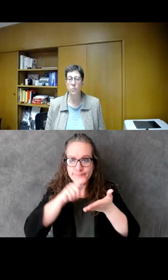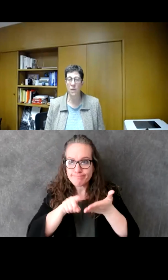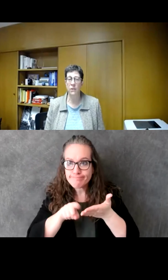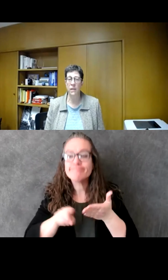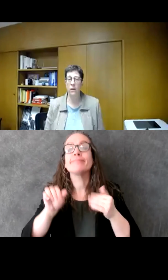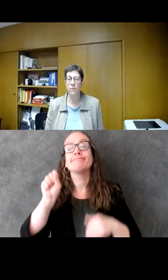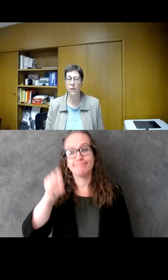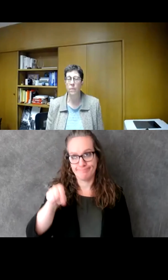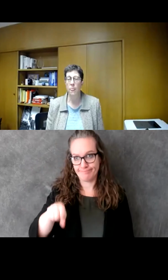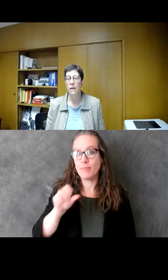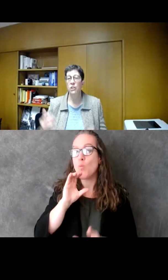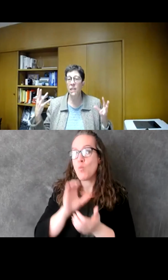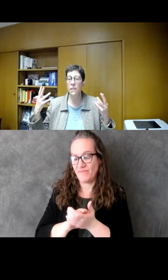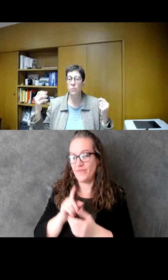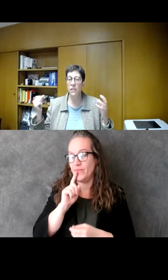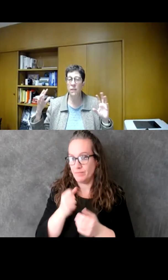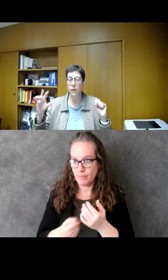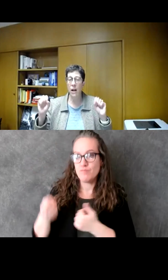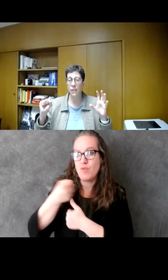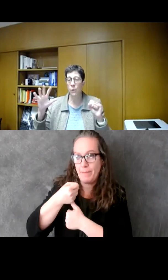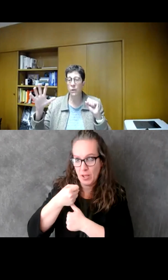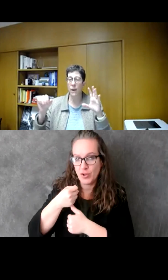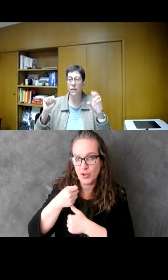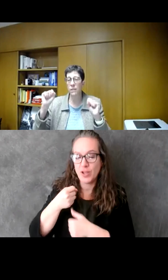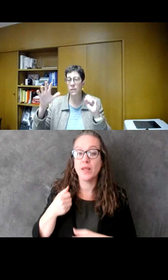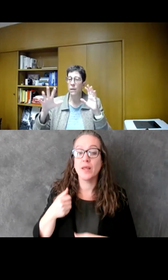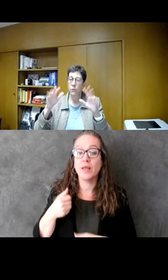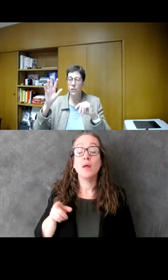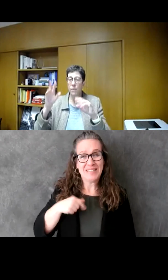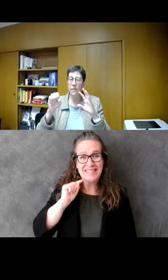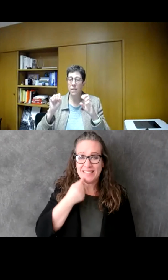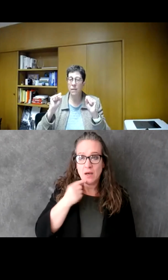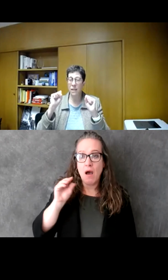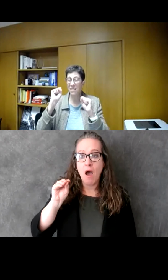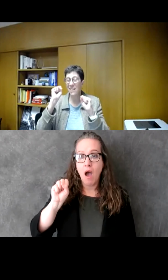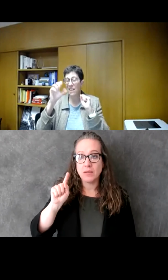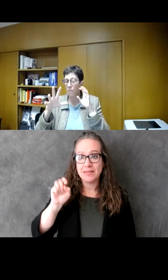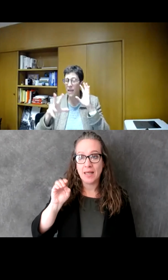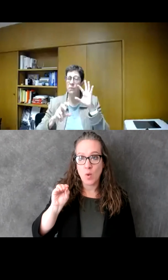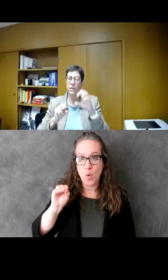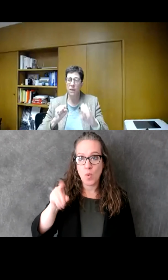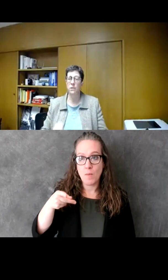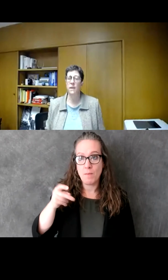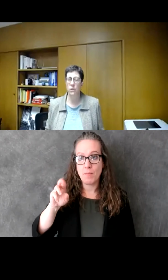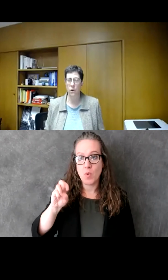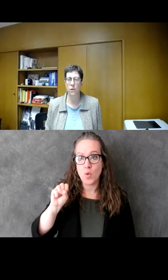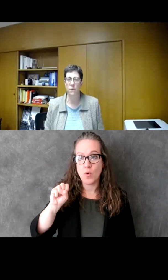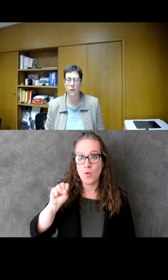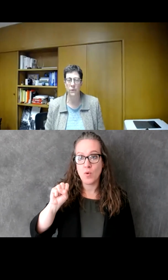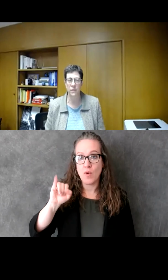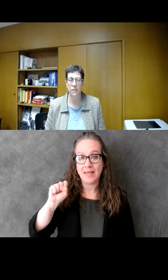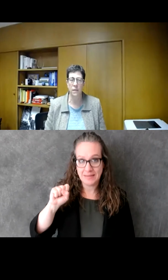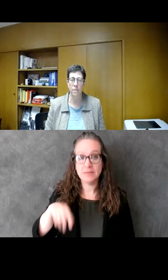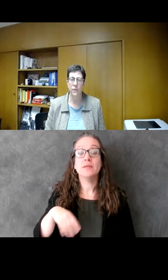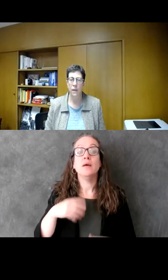is his primary caregiver. She has pretty severe osteoarthritis, which makes it in a lot of pain with it, which makes it harder for